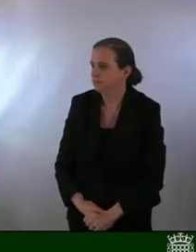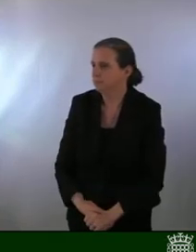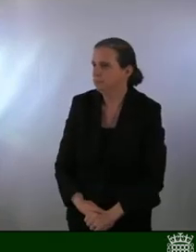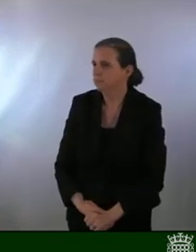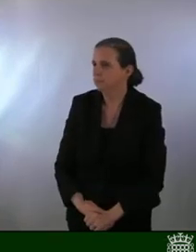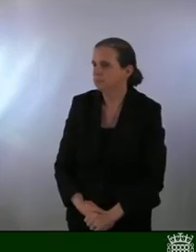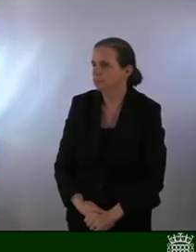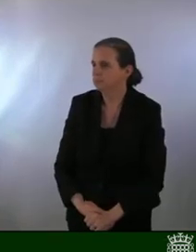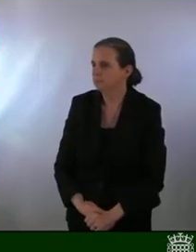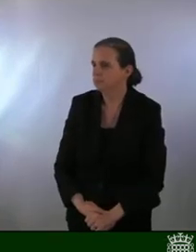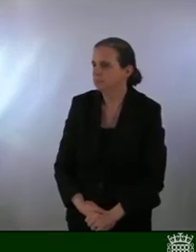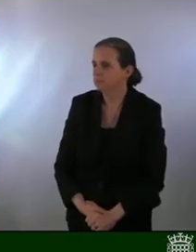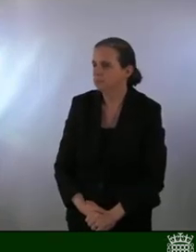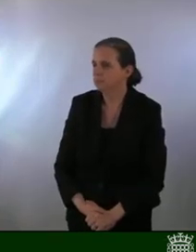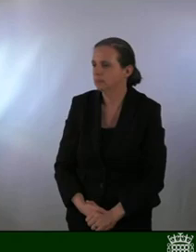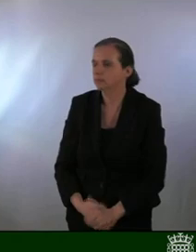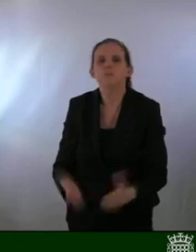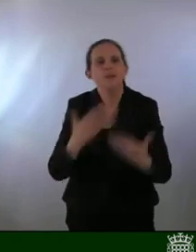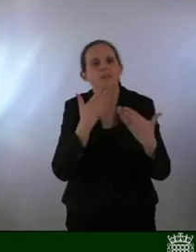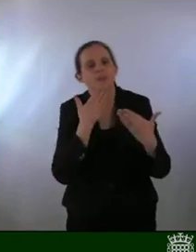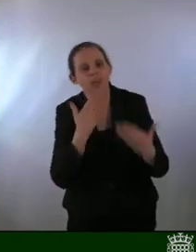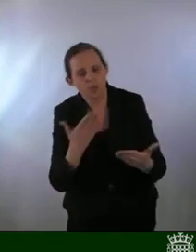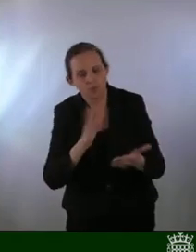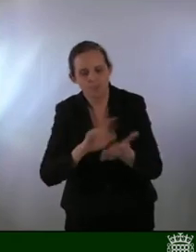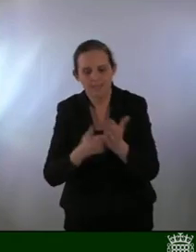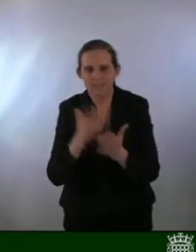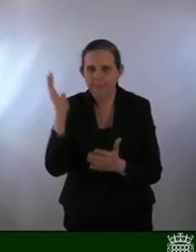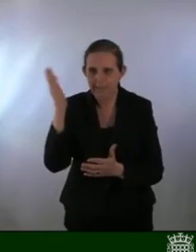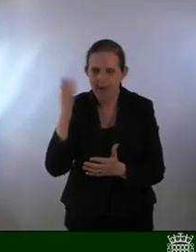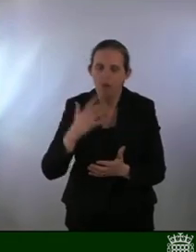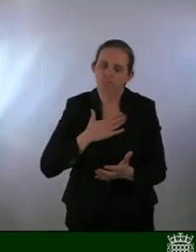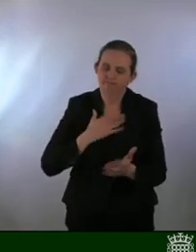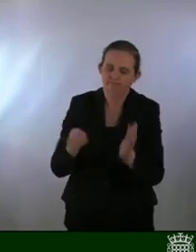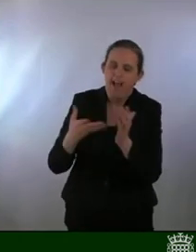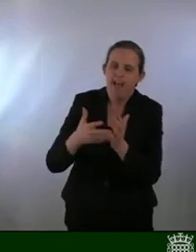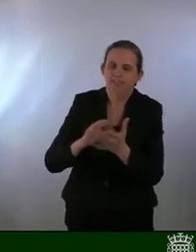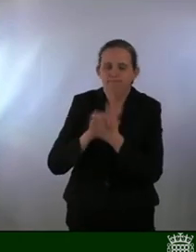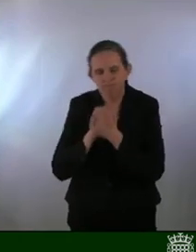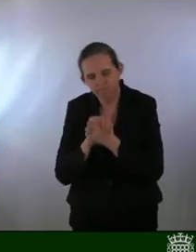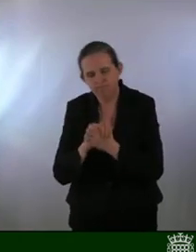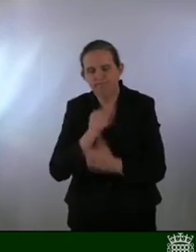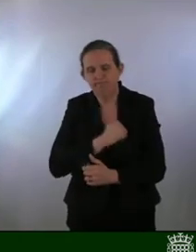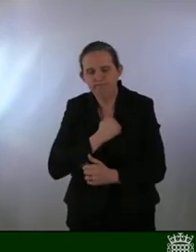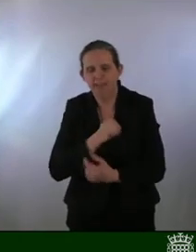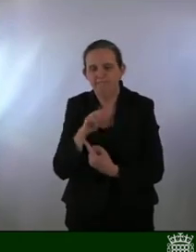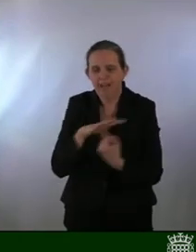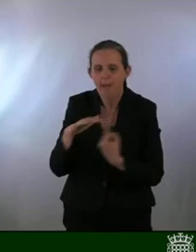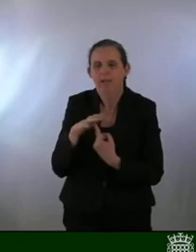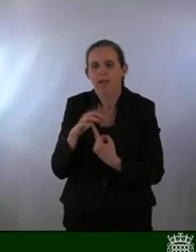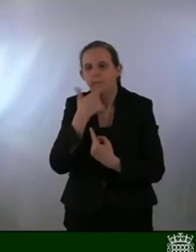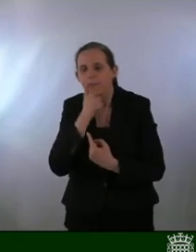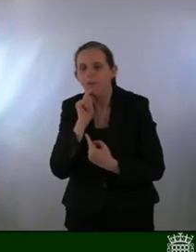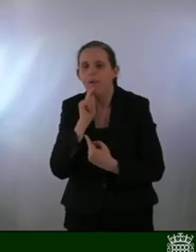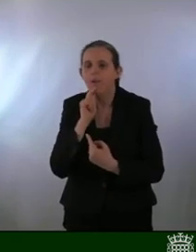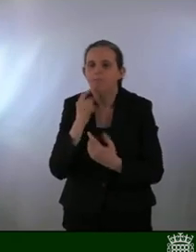join with honourable members in this House in placing on record my condolences to the families of those who have lost loved ones, and also pay